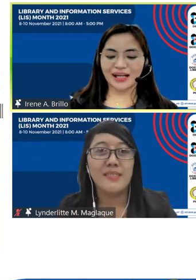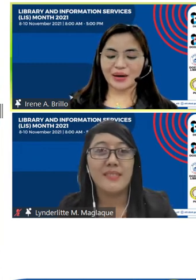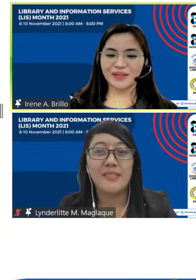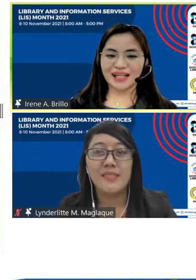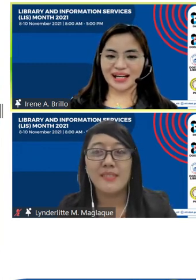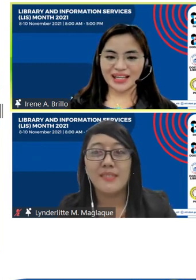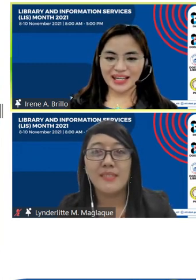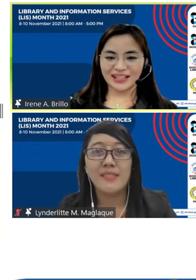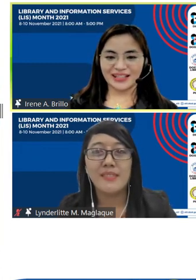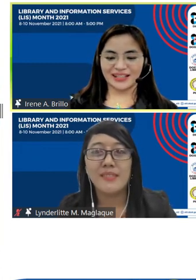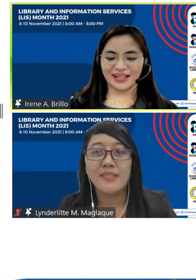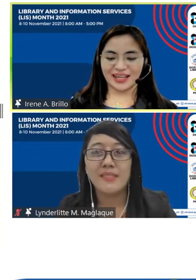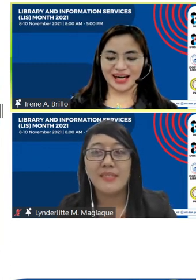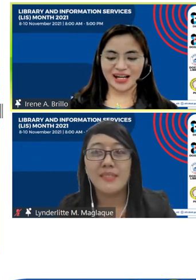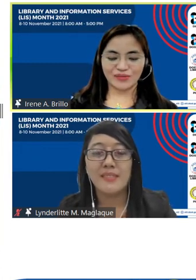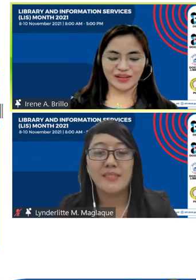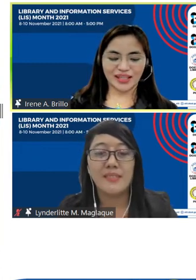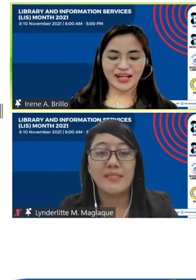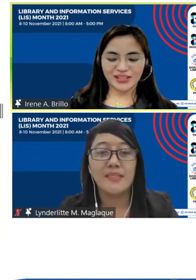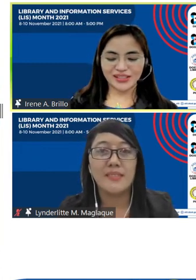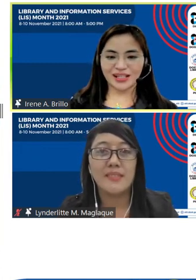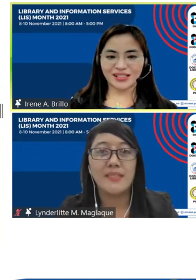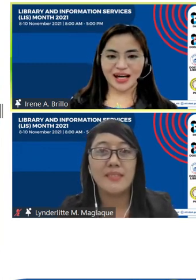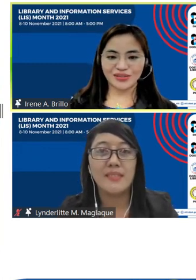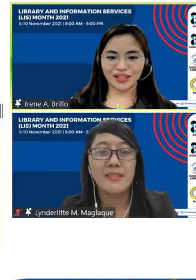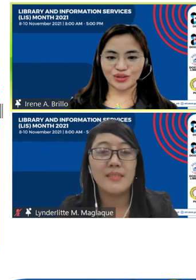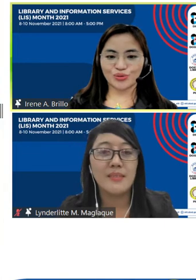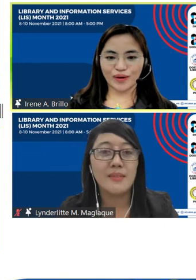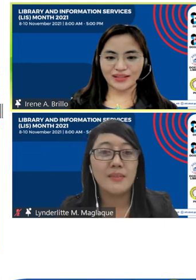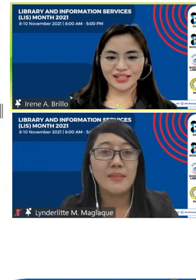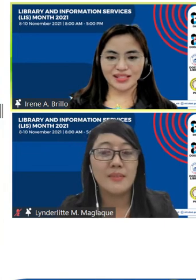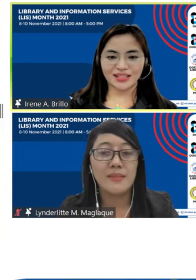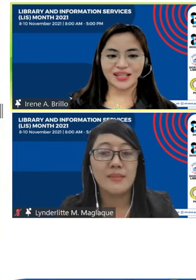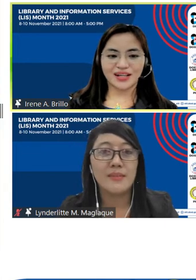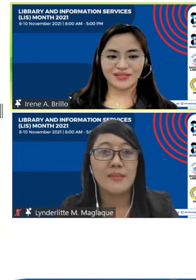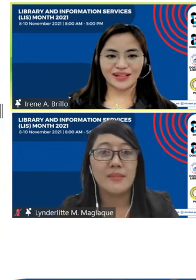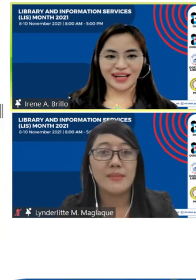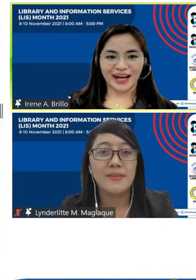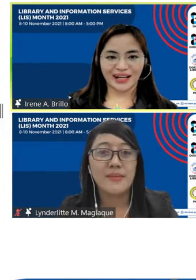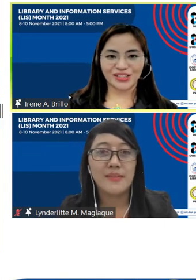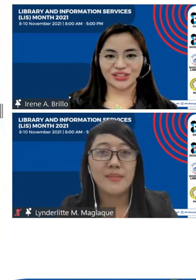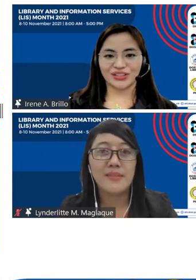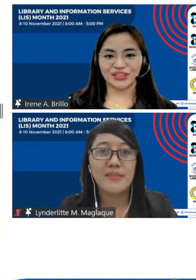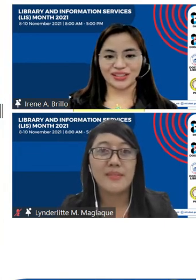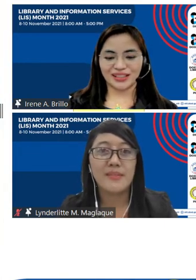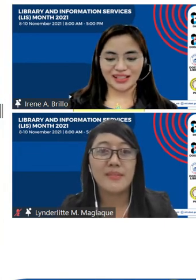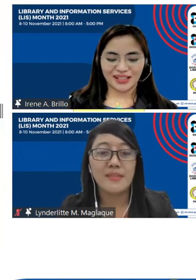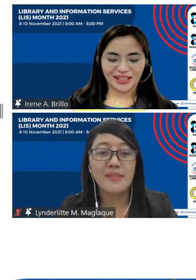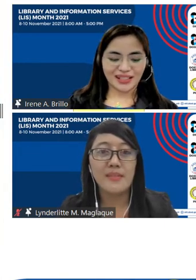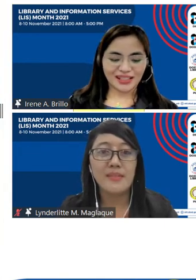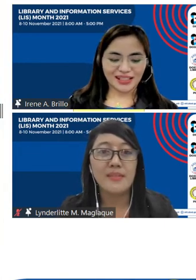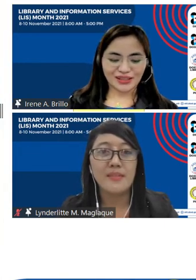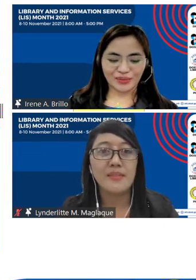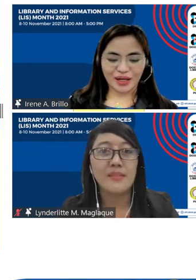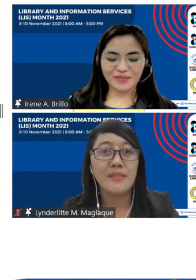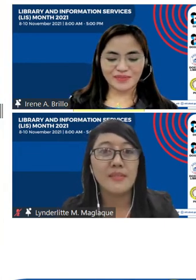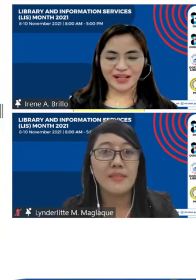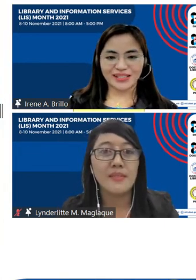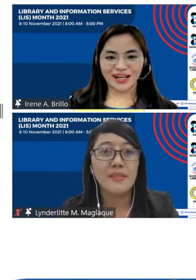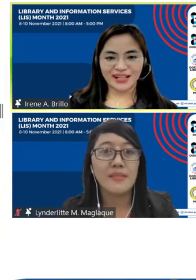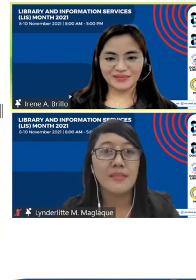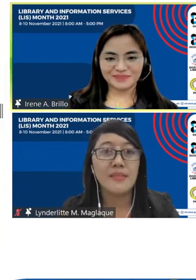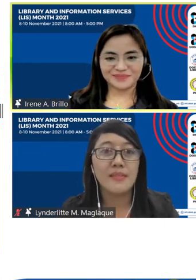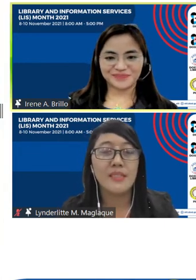Maricel Gebilagin, ayan, with 626 reaction. Nandito ka ba,